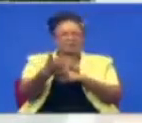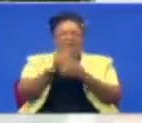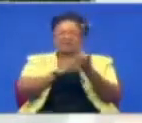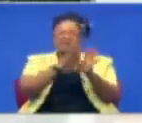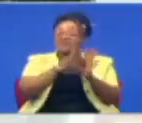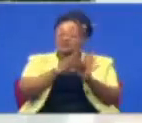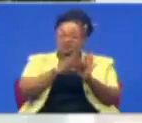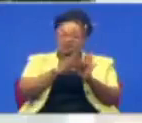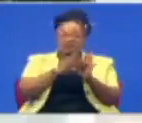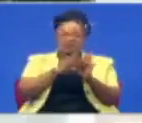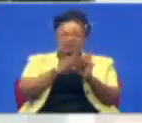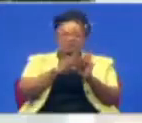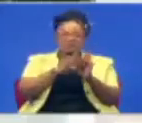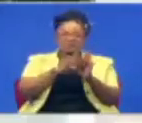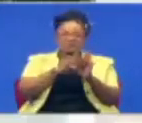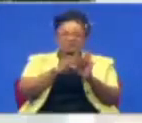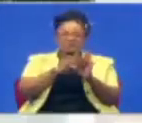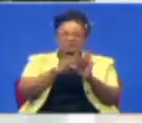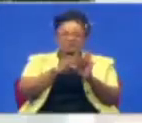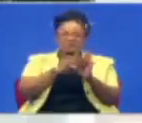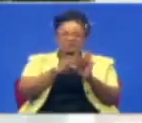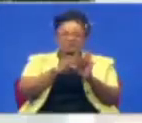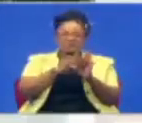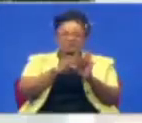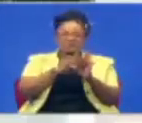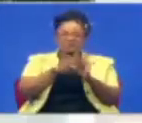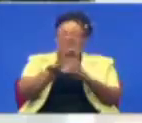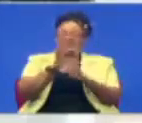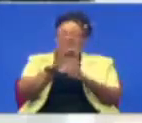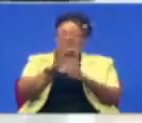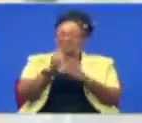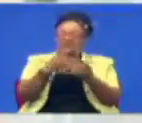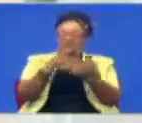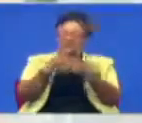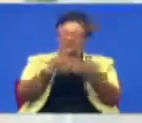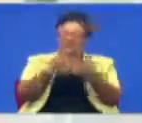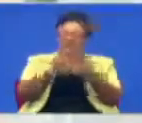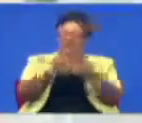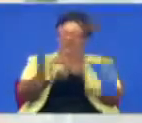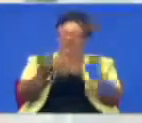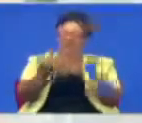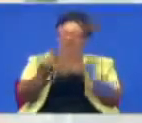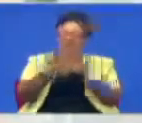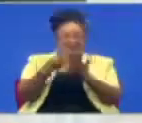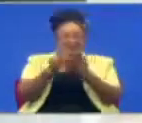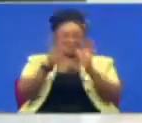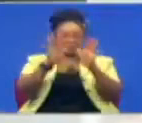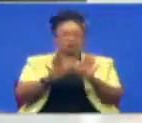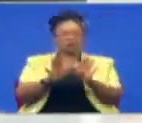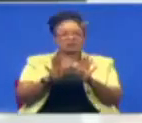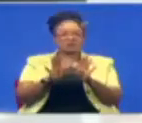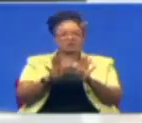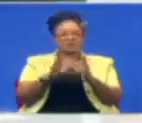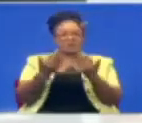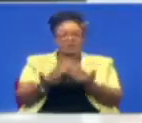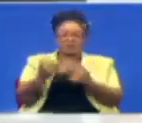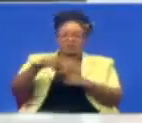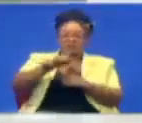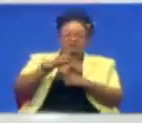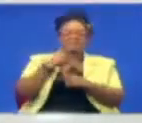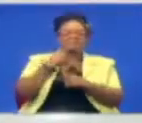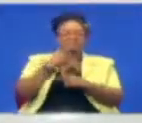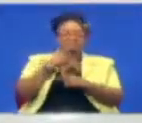interventions. It's just a talk shop. Money first. Sasa Ouko anasema ana dawa ya